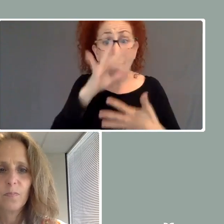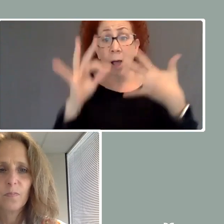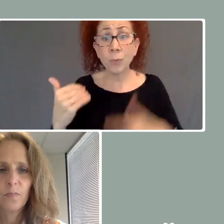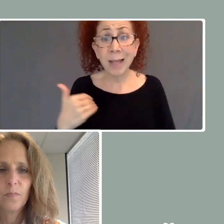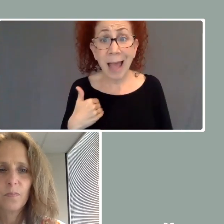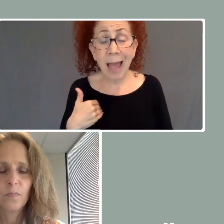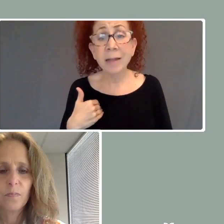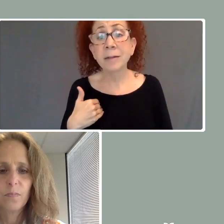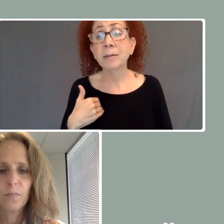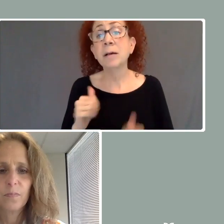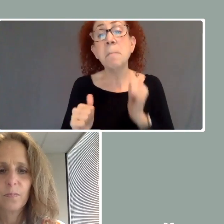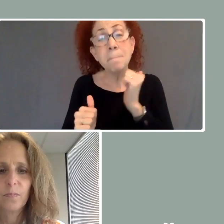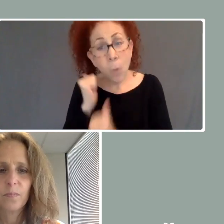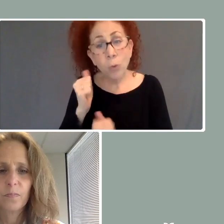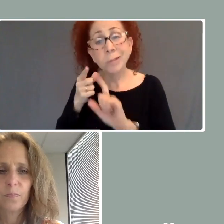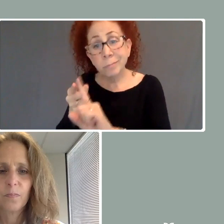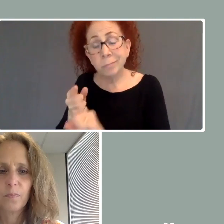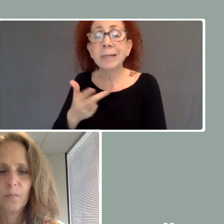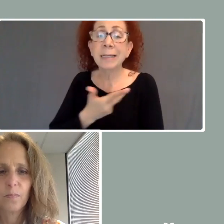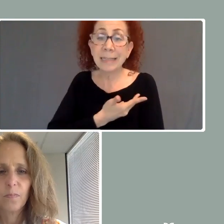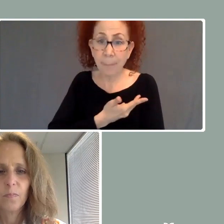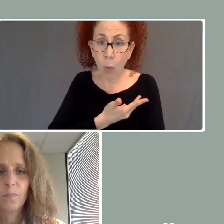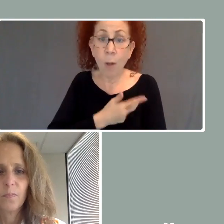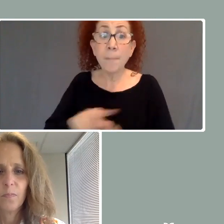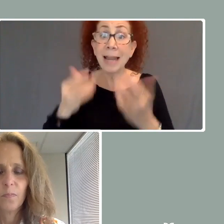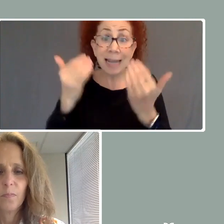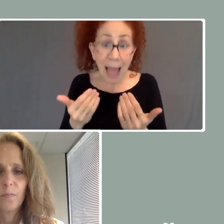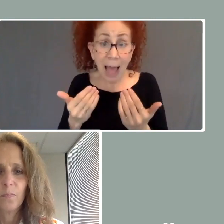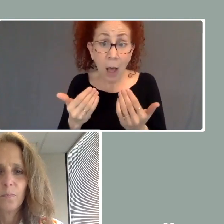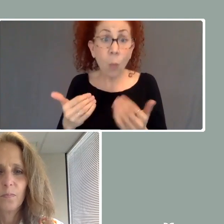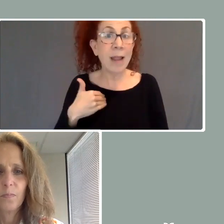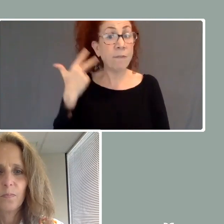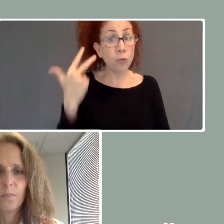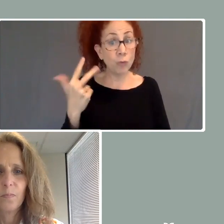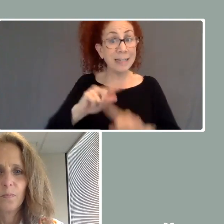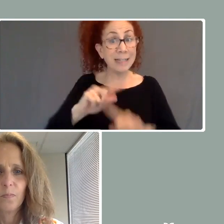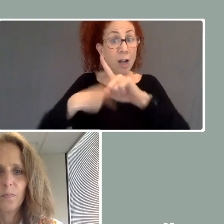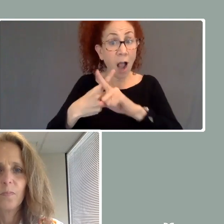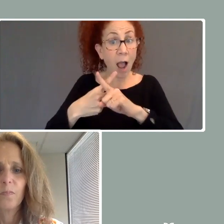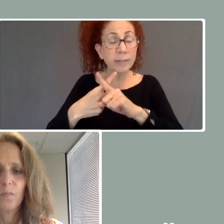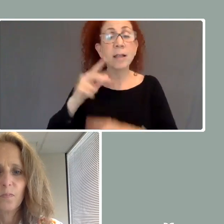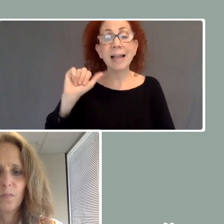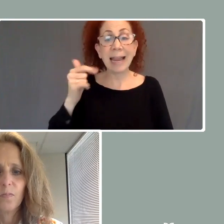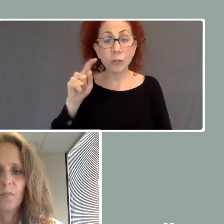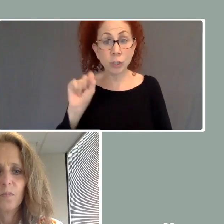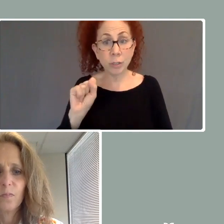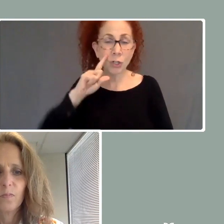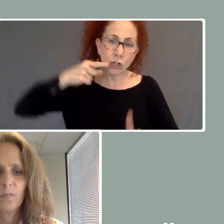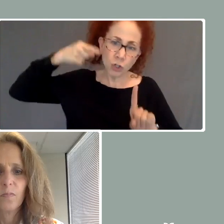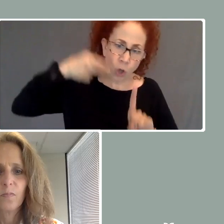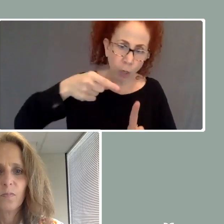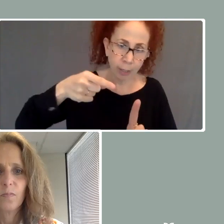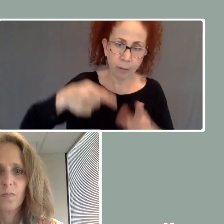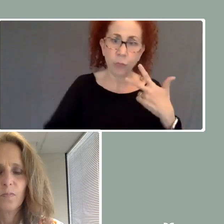were most chemotherapy based. But we now have 3 types of agents that are also targeted